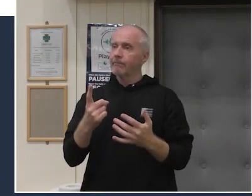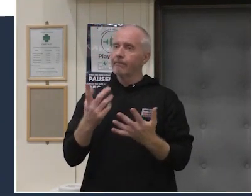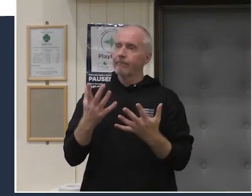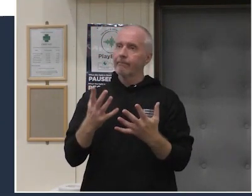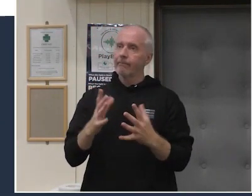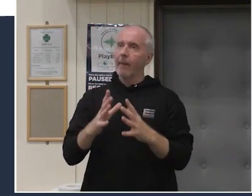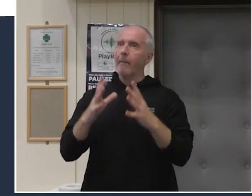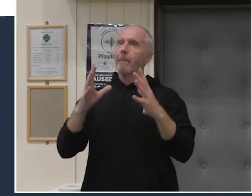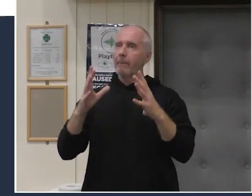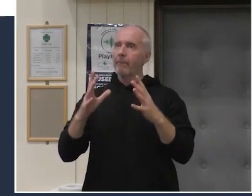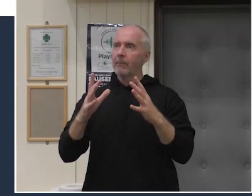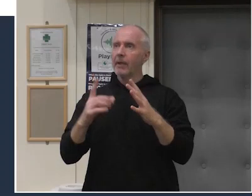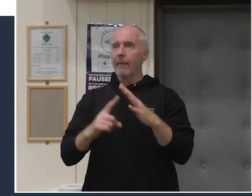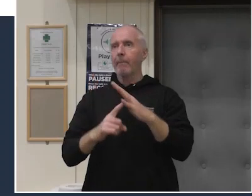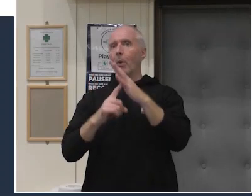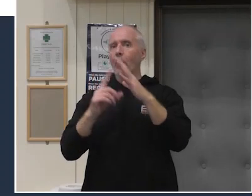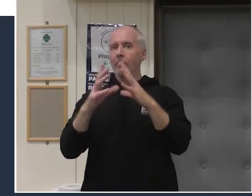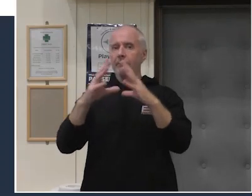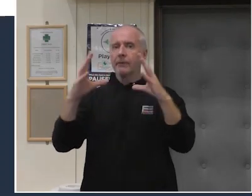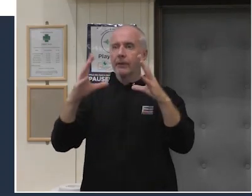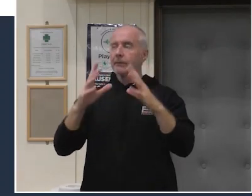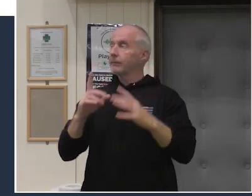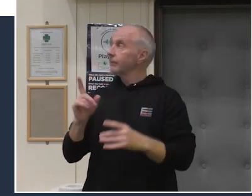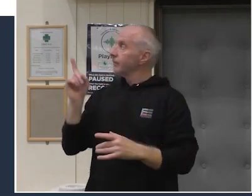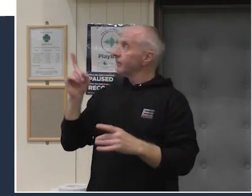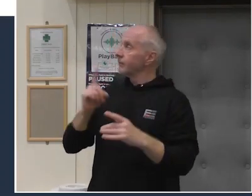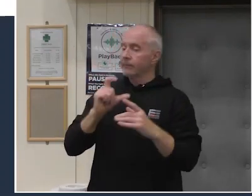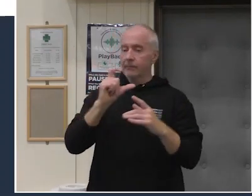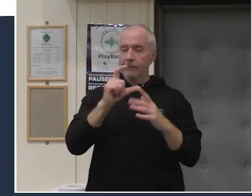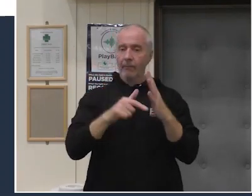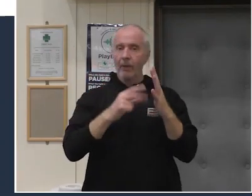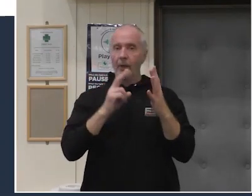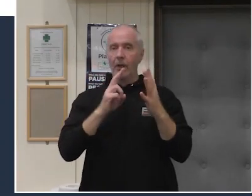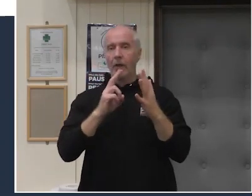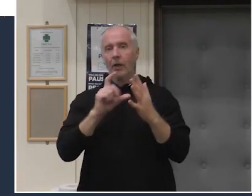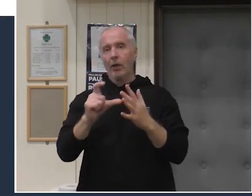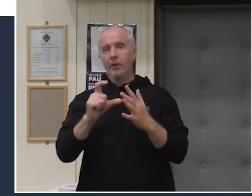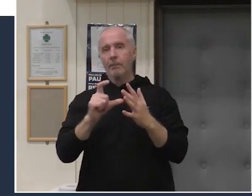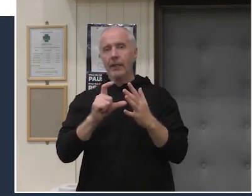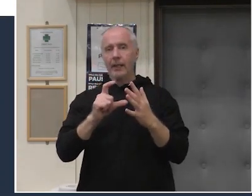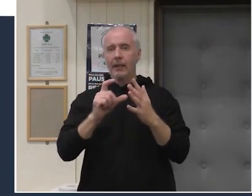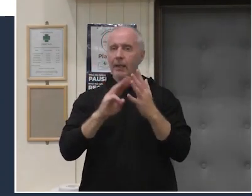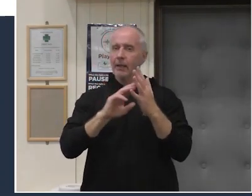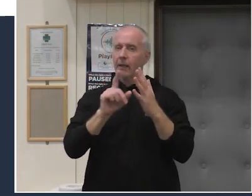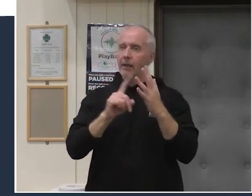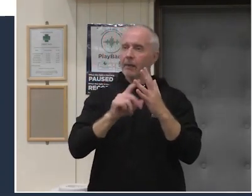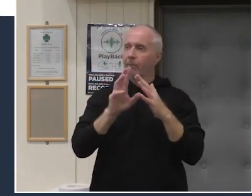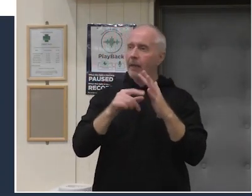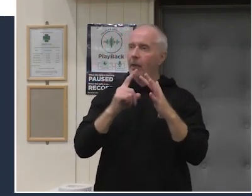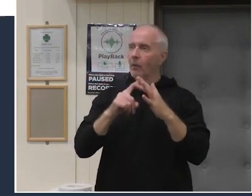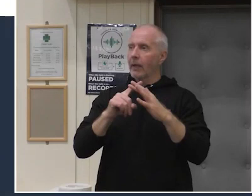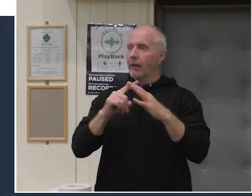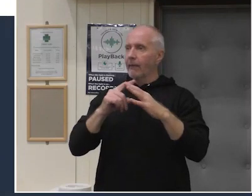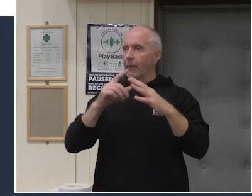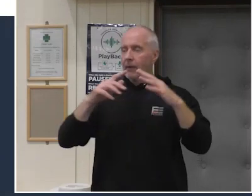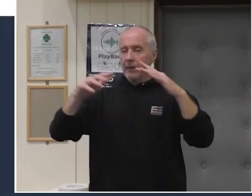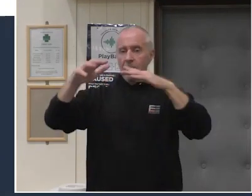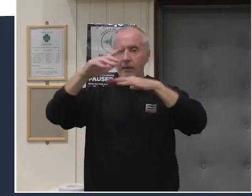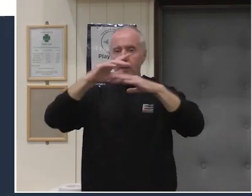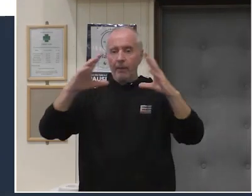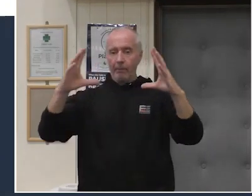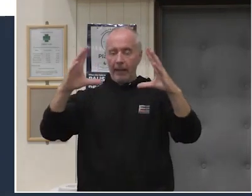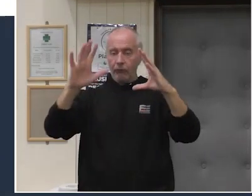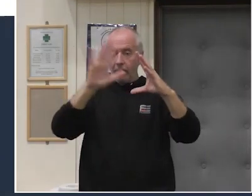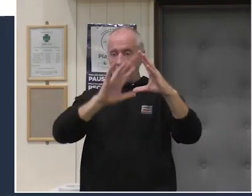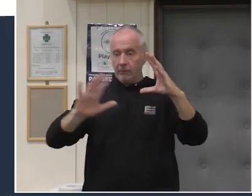which is the cosmic microwave background. Now, I'm not going to explain this in too much detail, but for anybody